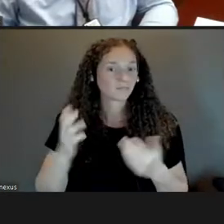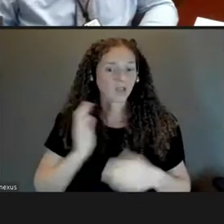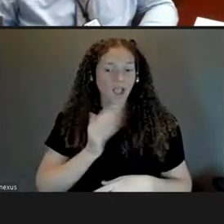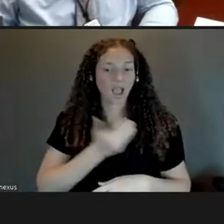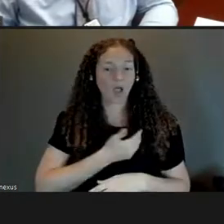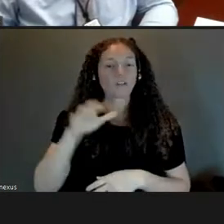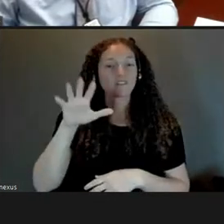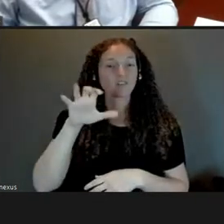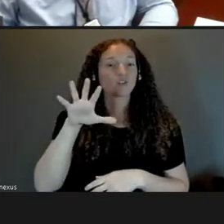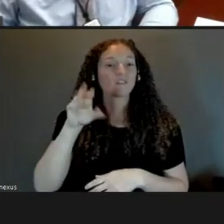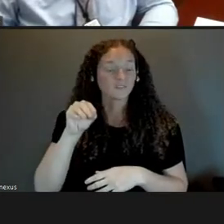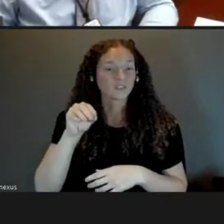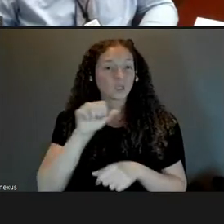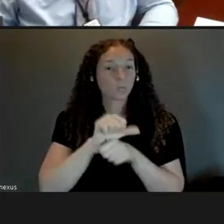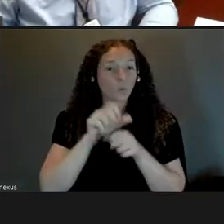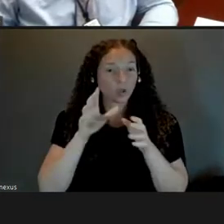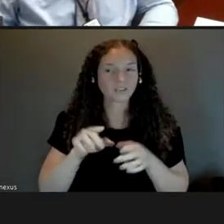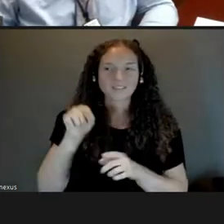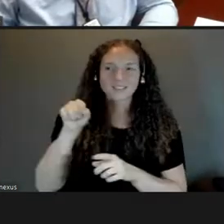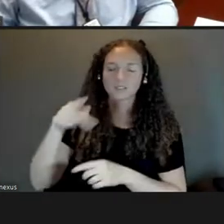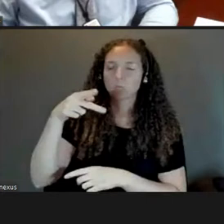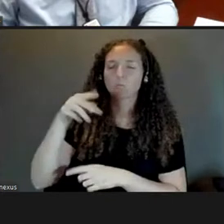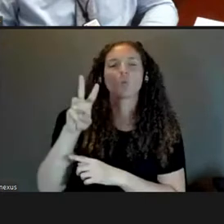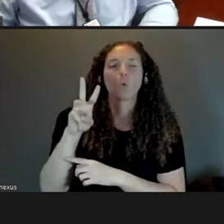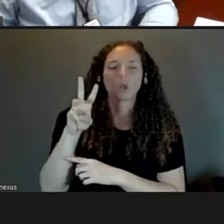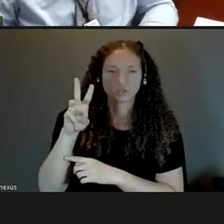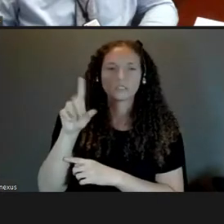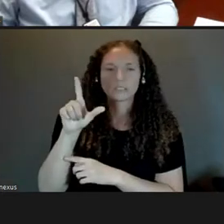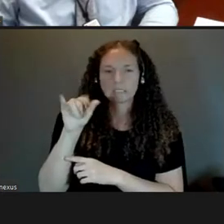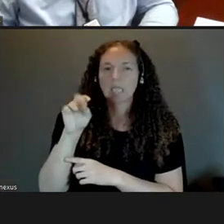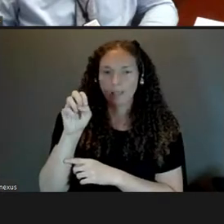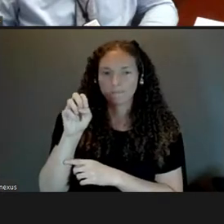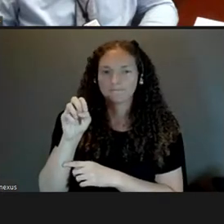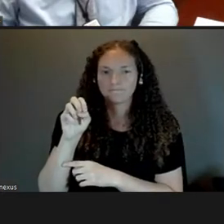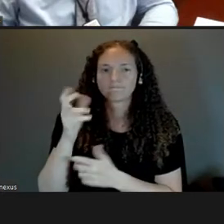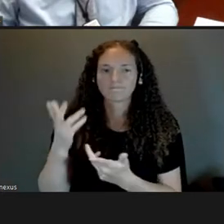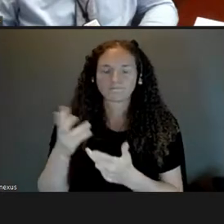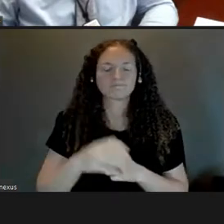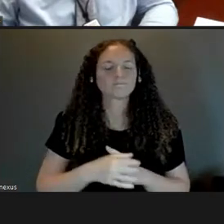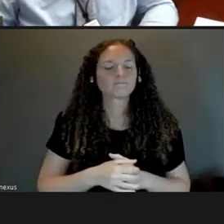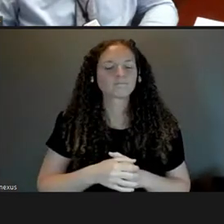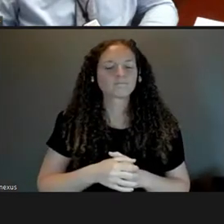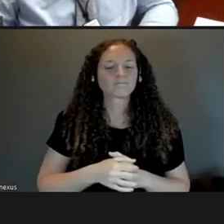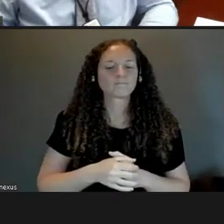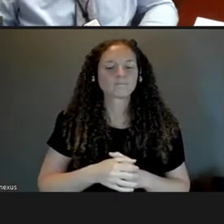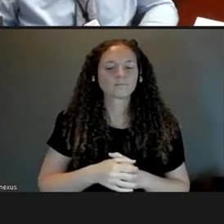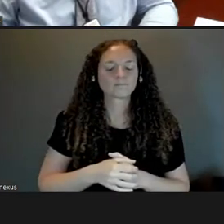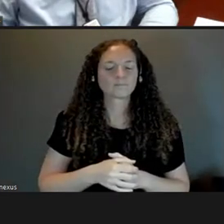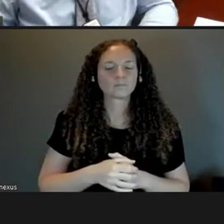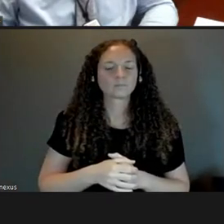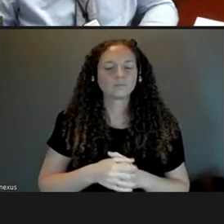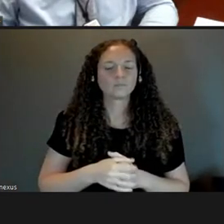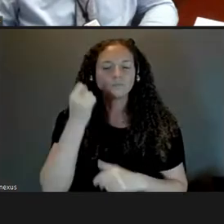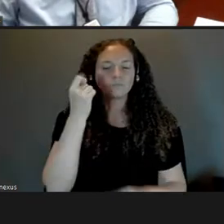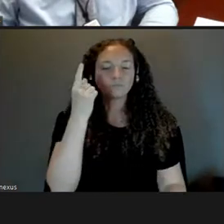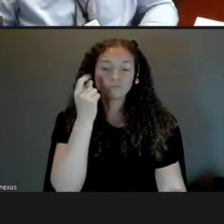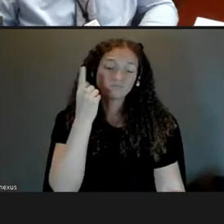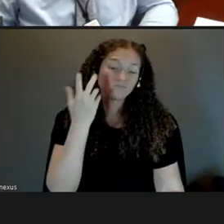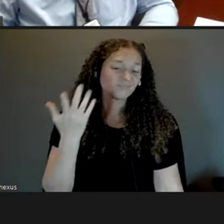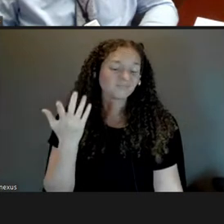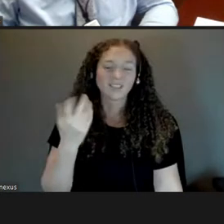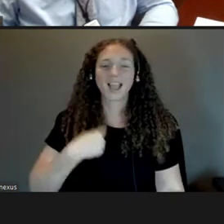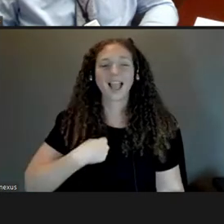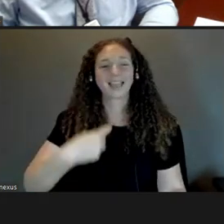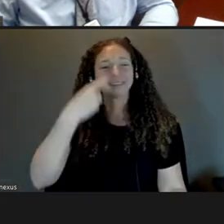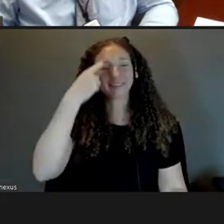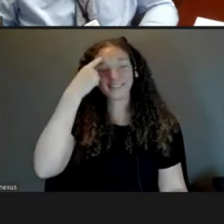Port Washington branch of the LIRR. So given those factors, I think you are